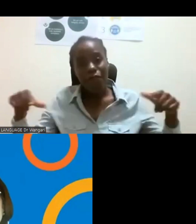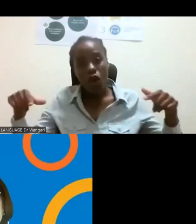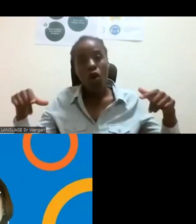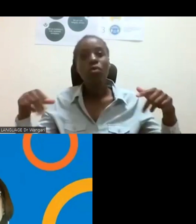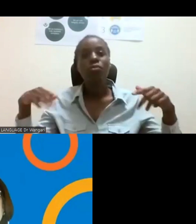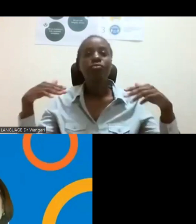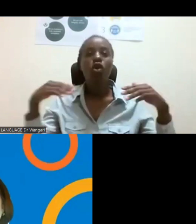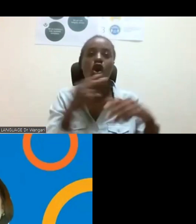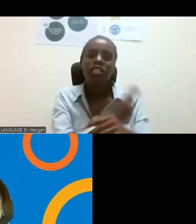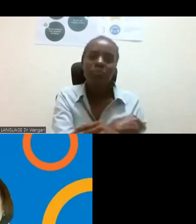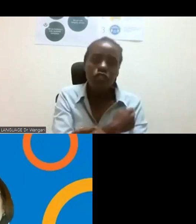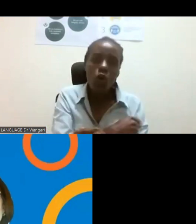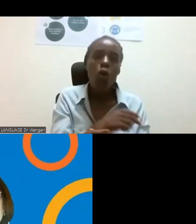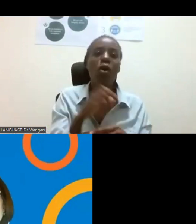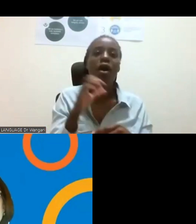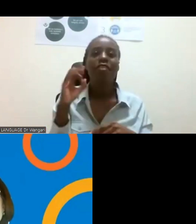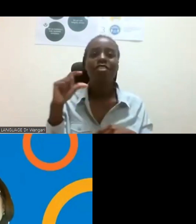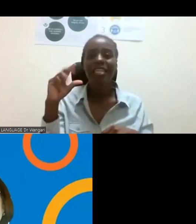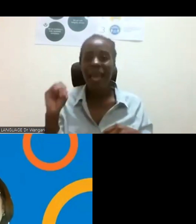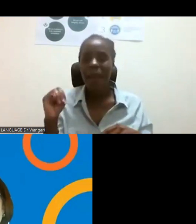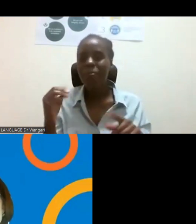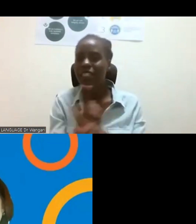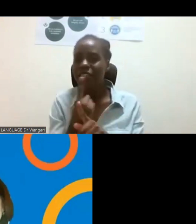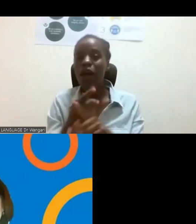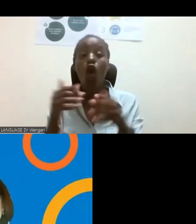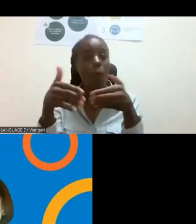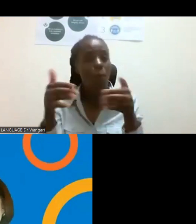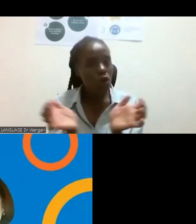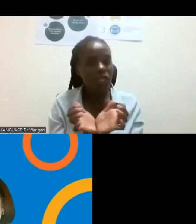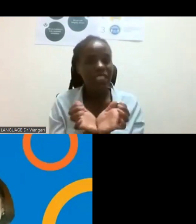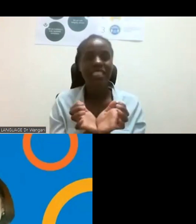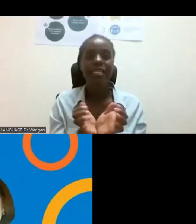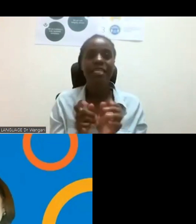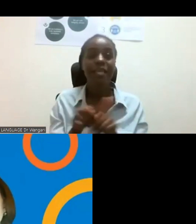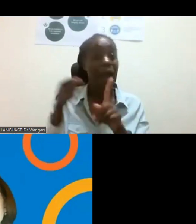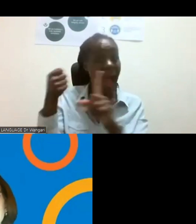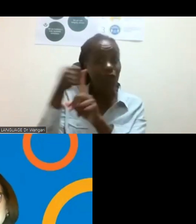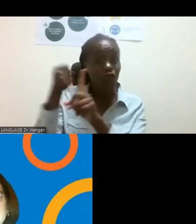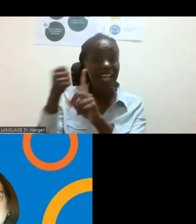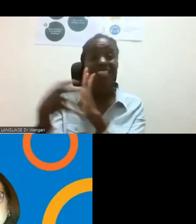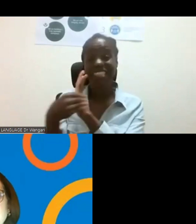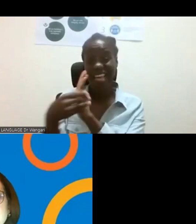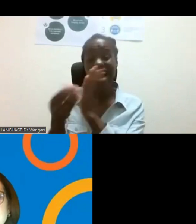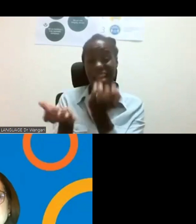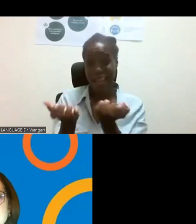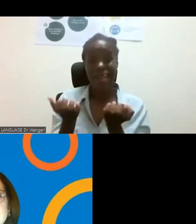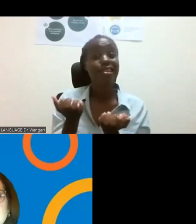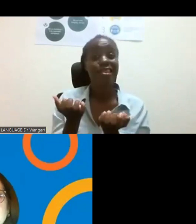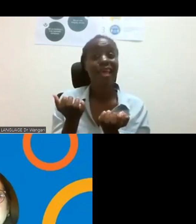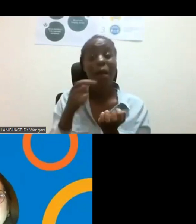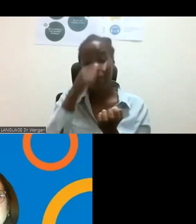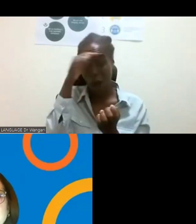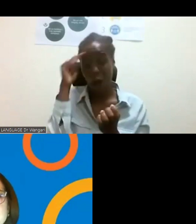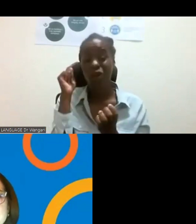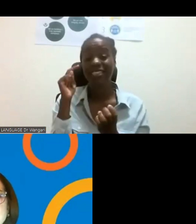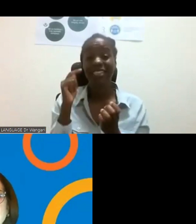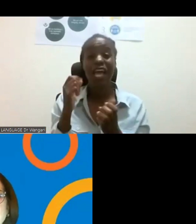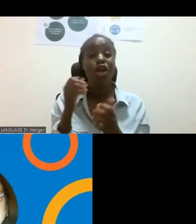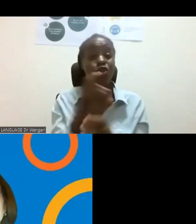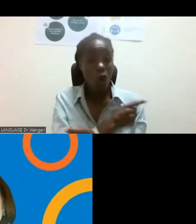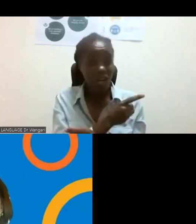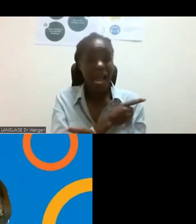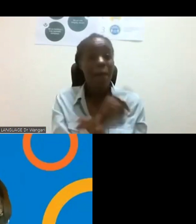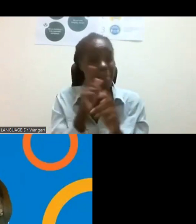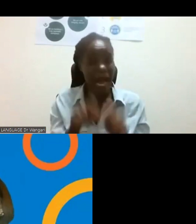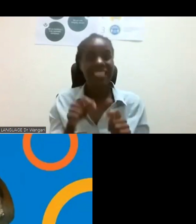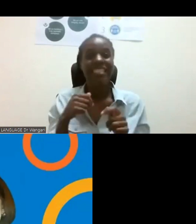FGM is practiced, are really part of the conversation and have the skills and have the resources to do the work that they need to do. So I'll leave